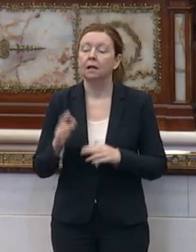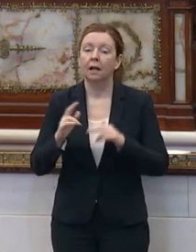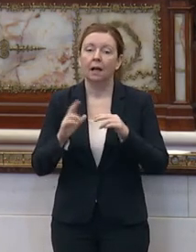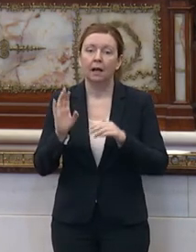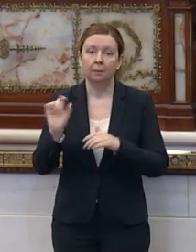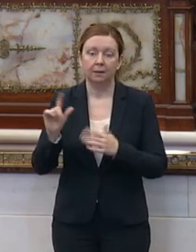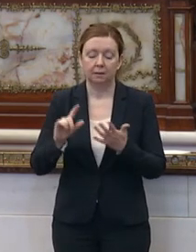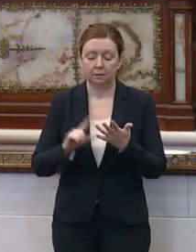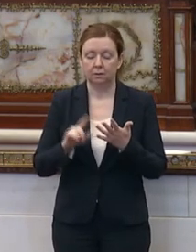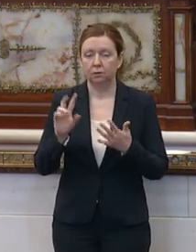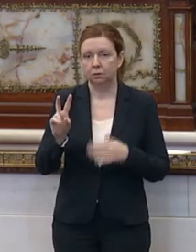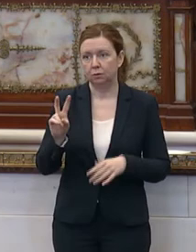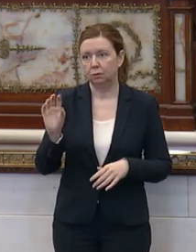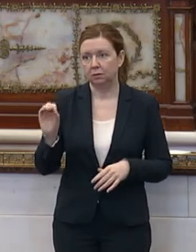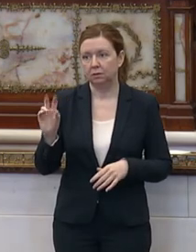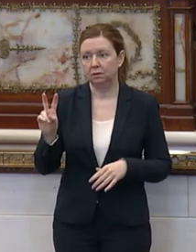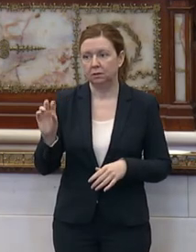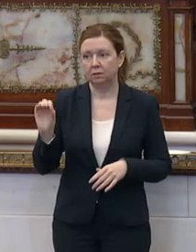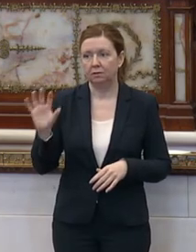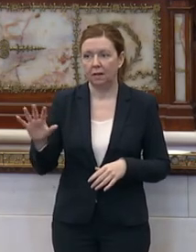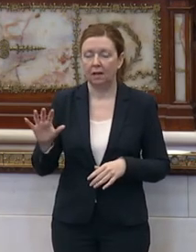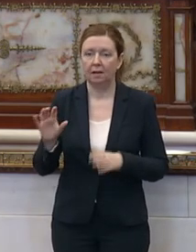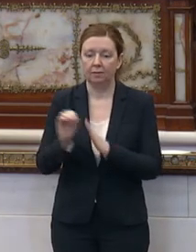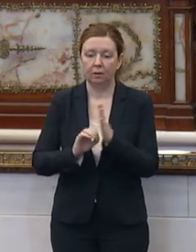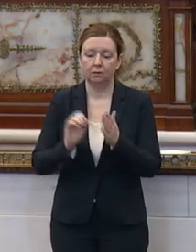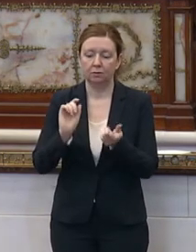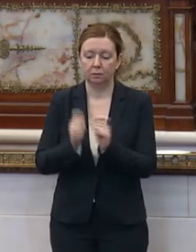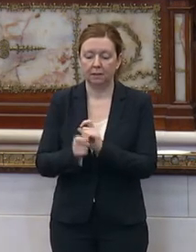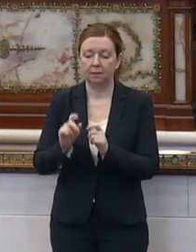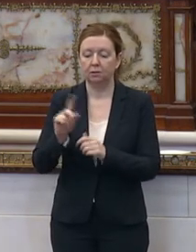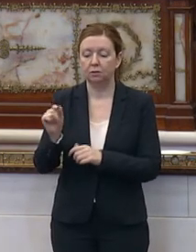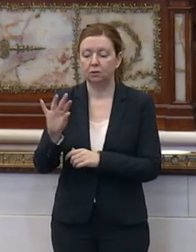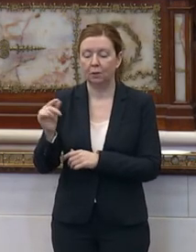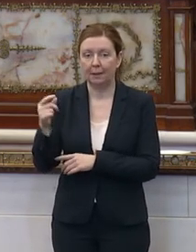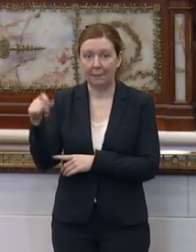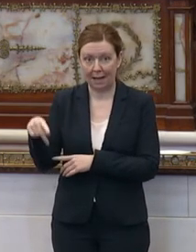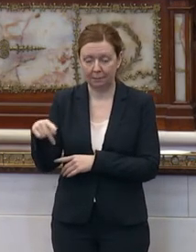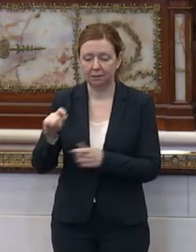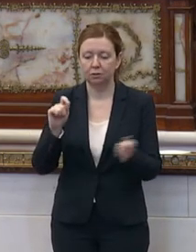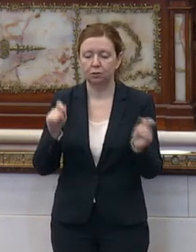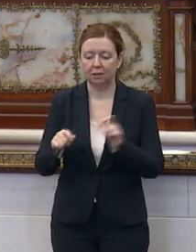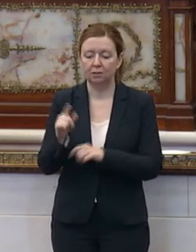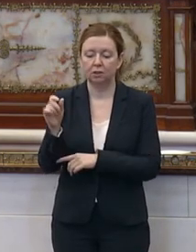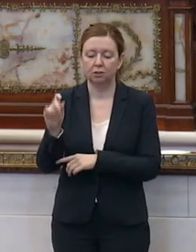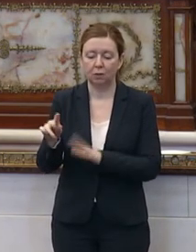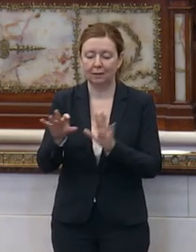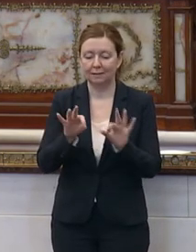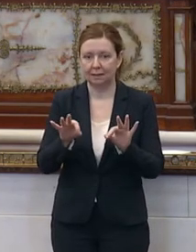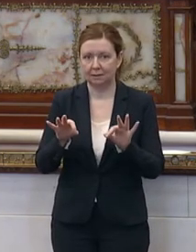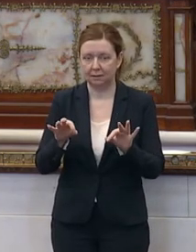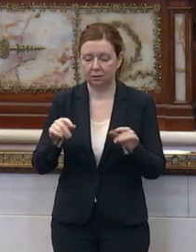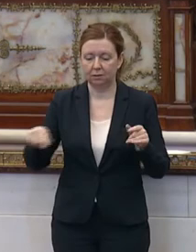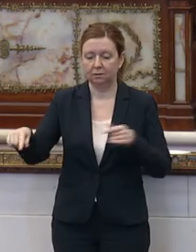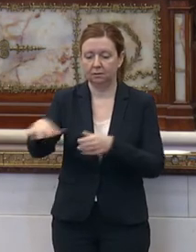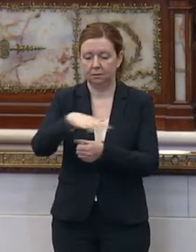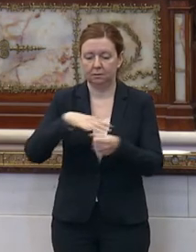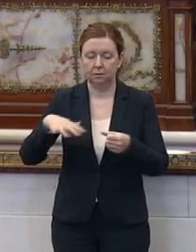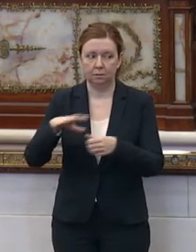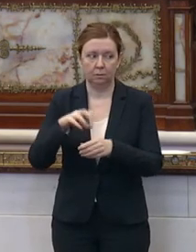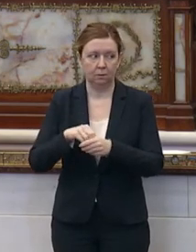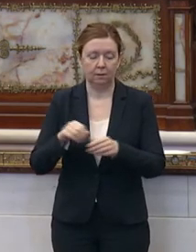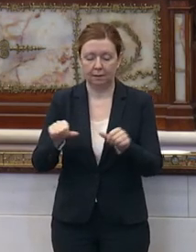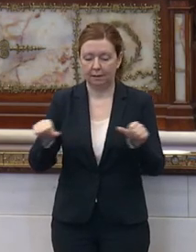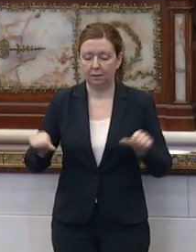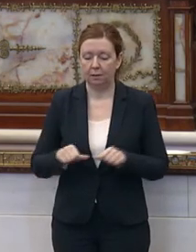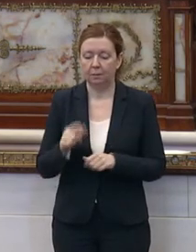number 220005, entitled an ordinance to amend the Philadelphia zoning maps by changing the zoning designations of certain areas of land located within an